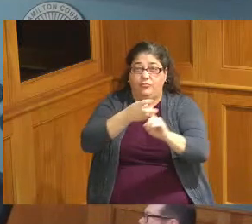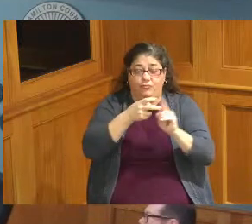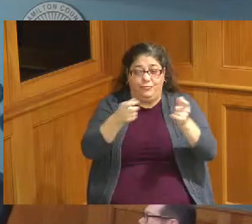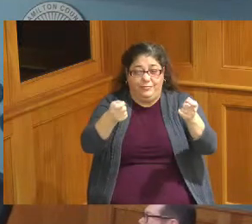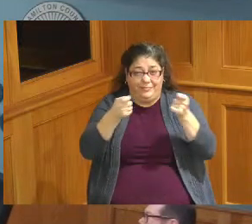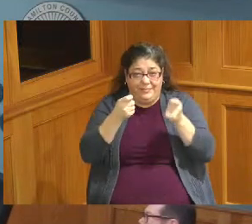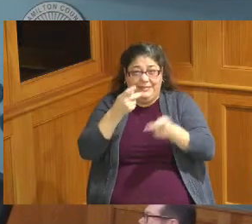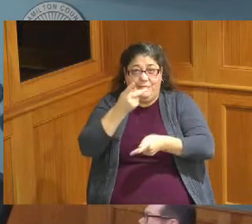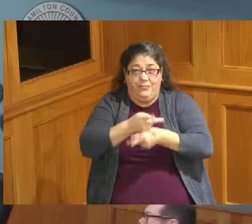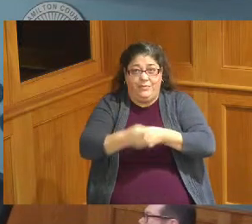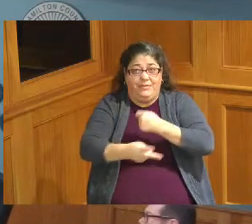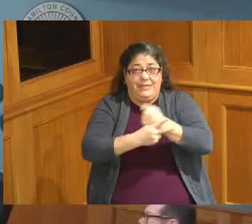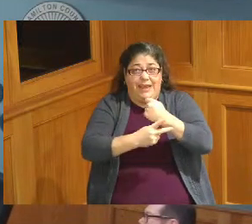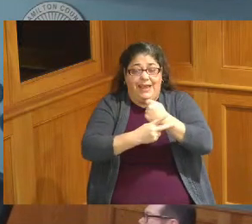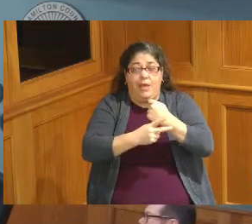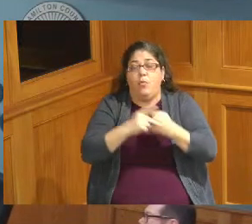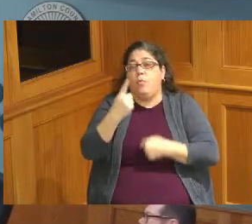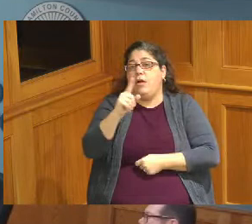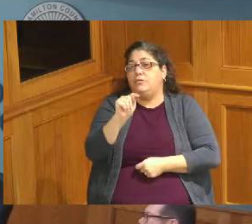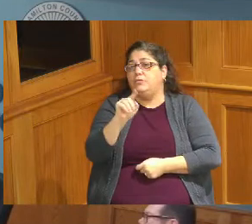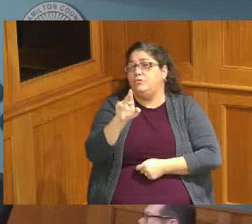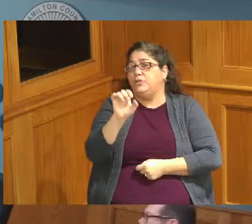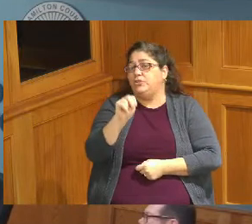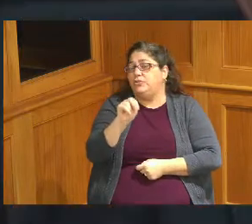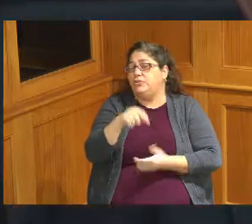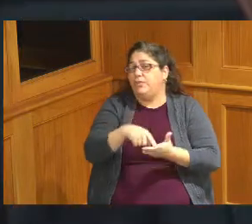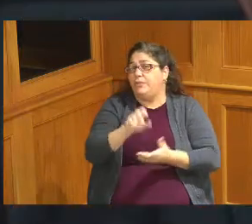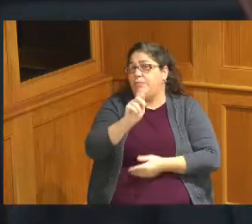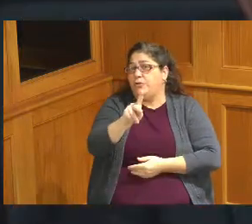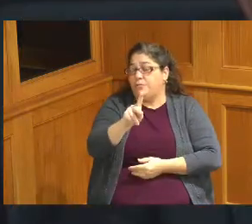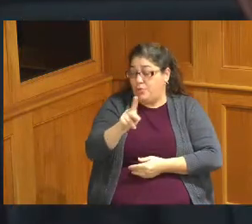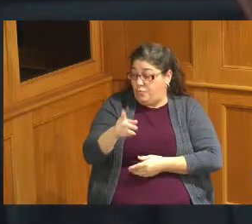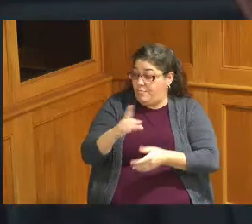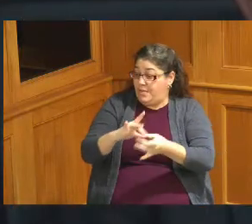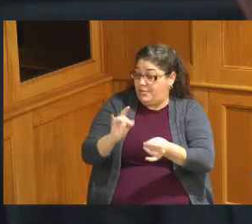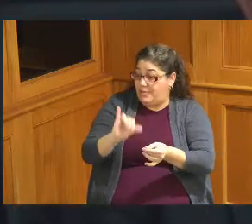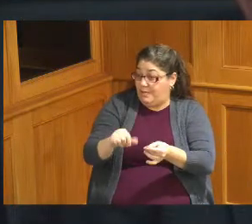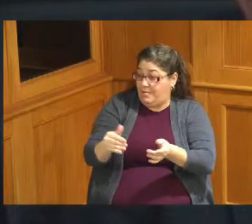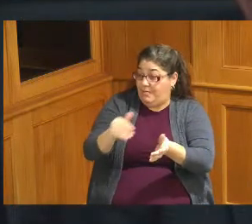here at the county. One is tuition reimbursement. And so you mentioned that.